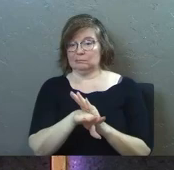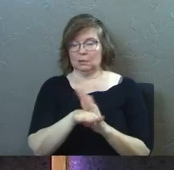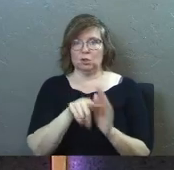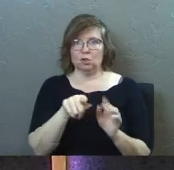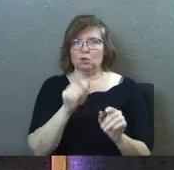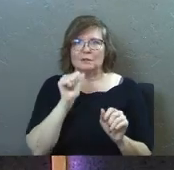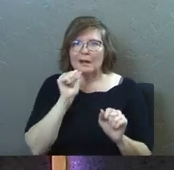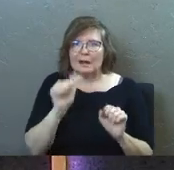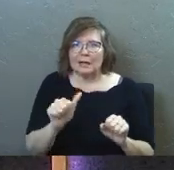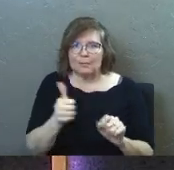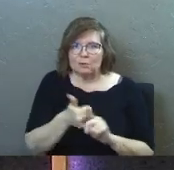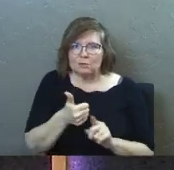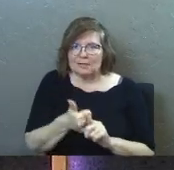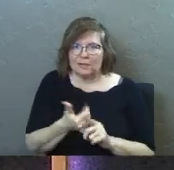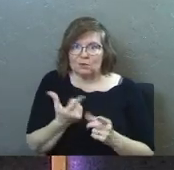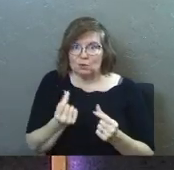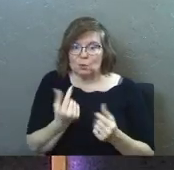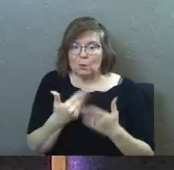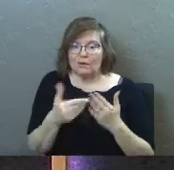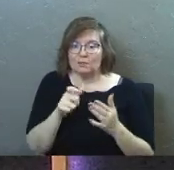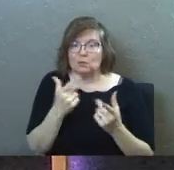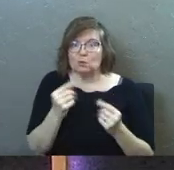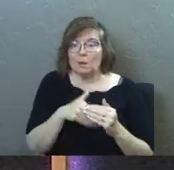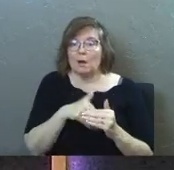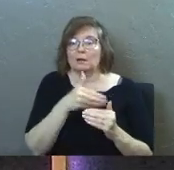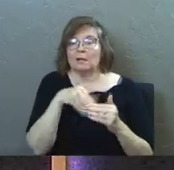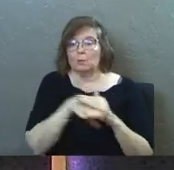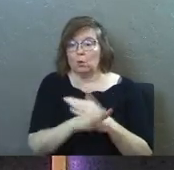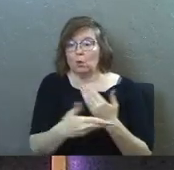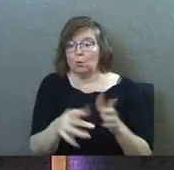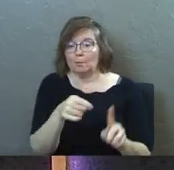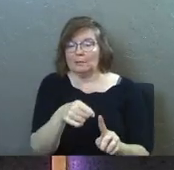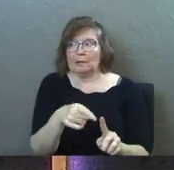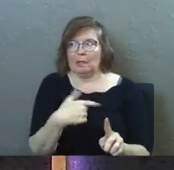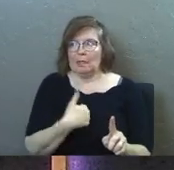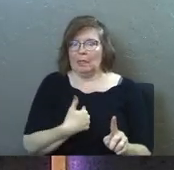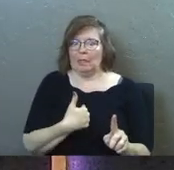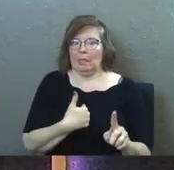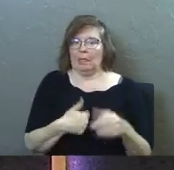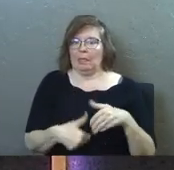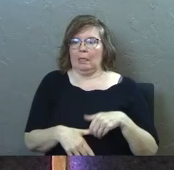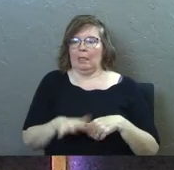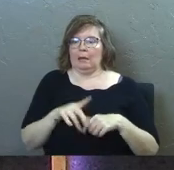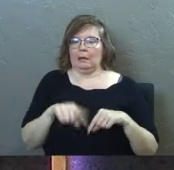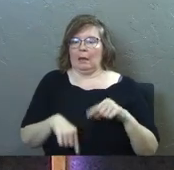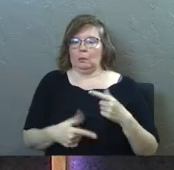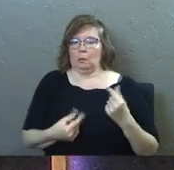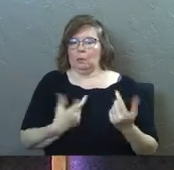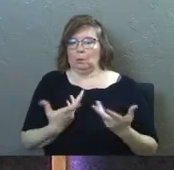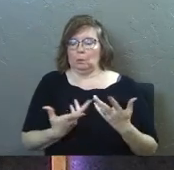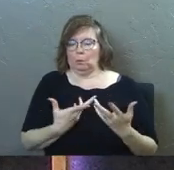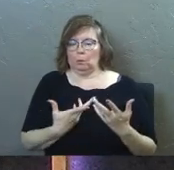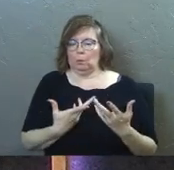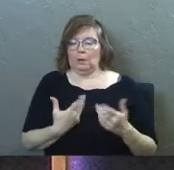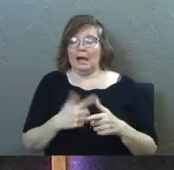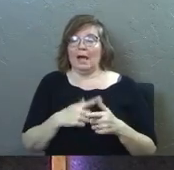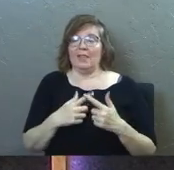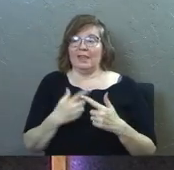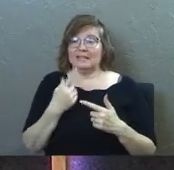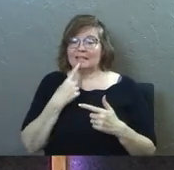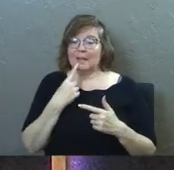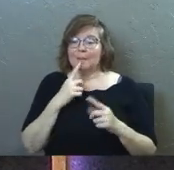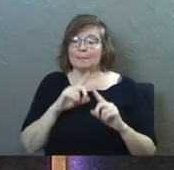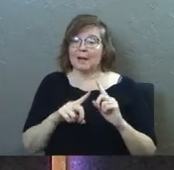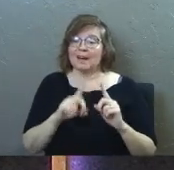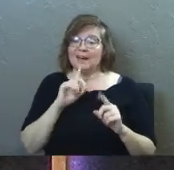not capable to do that thing. You don't have the tools. You don't have the ability. You don't have the power. And then he told us,